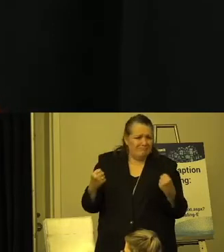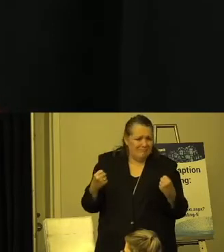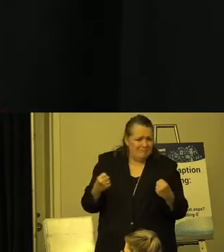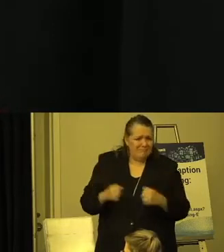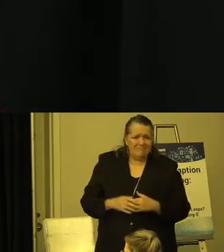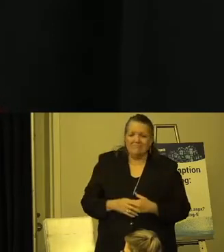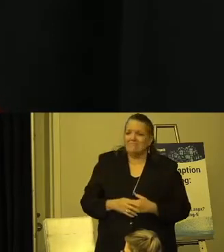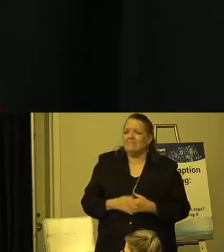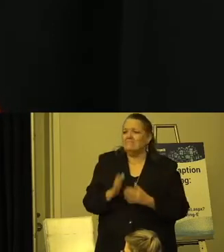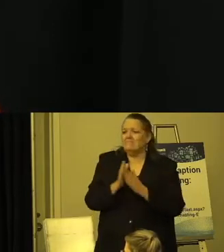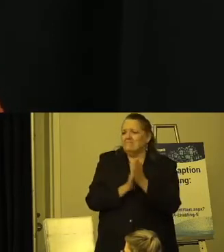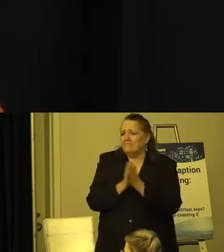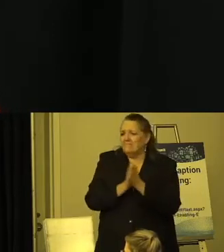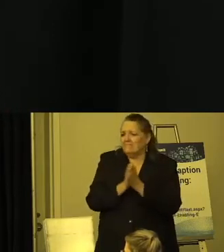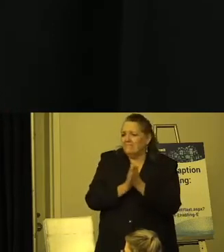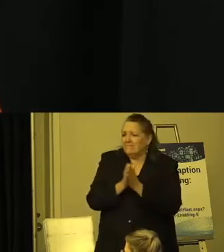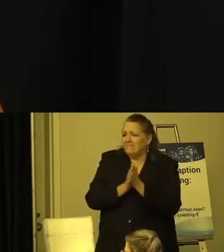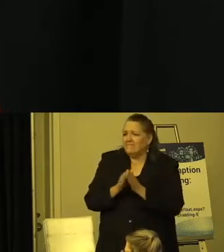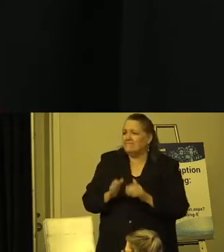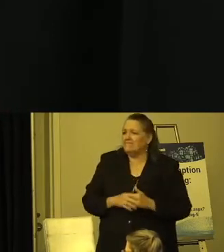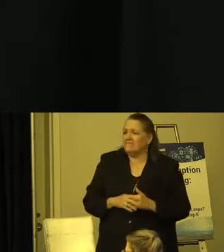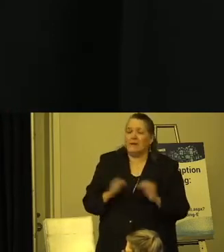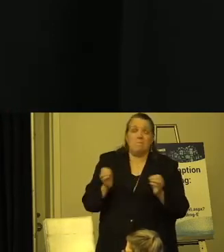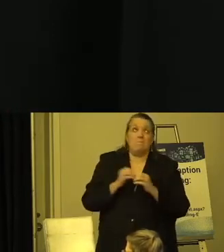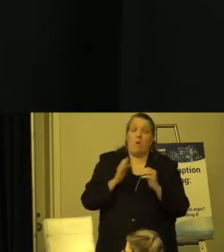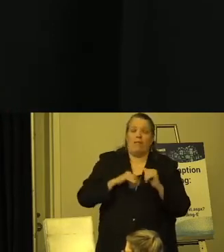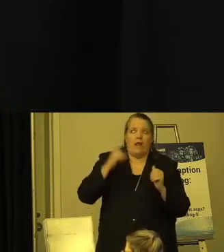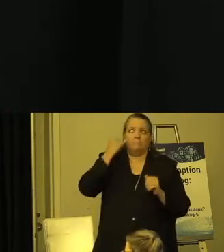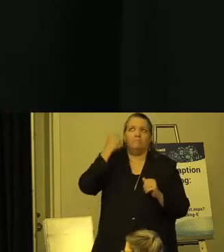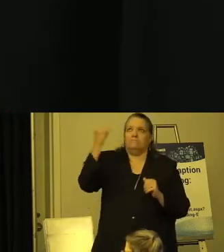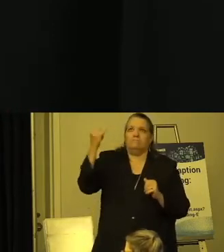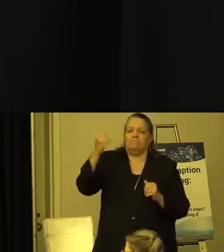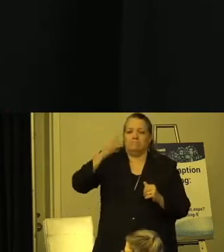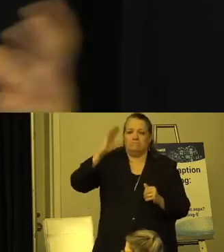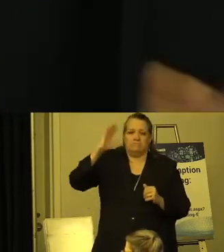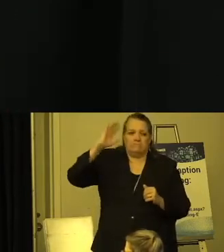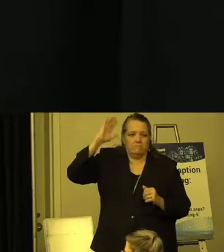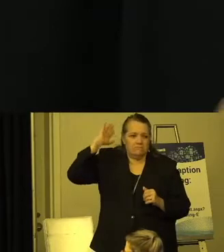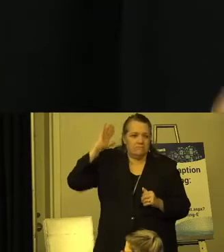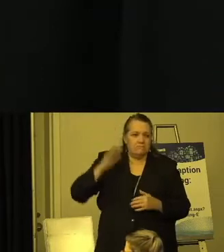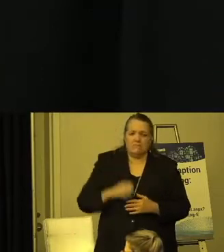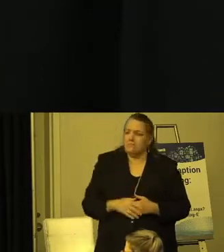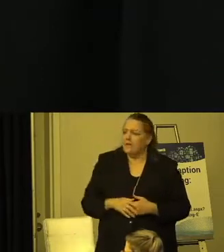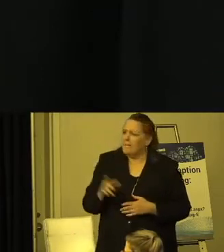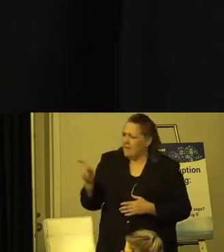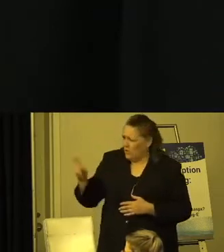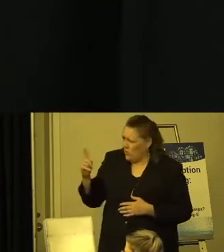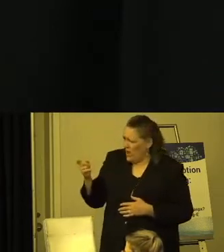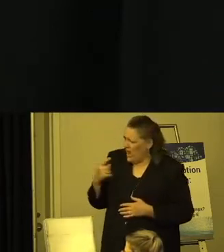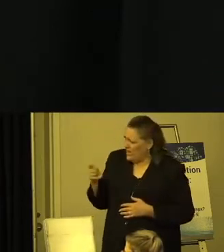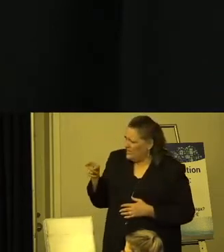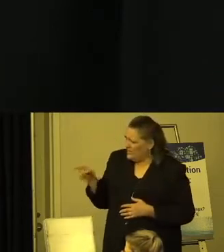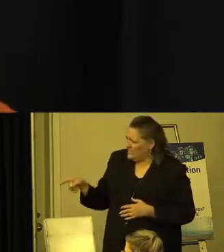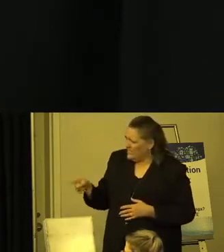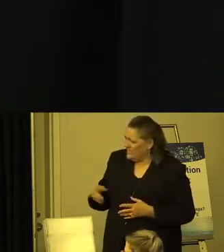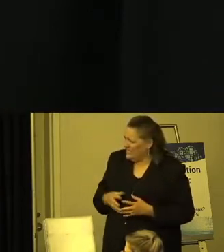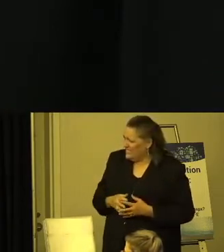and vibrant beyond my wildest dreams when we started this. But sorry, you were asking, Shadi, what